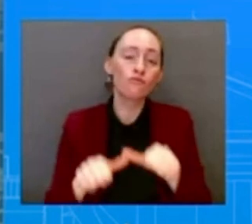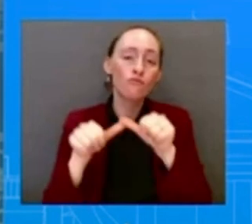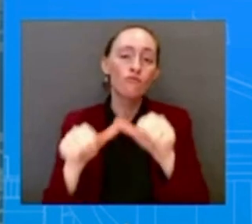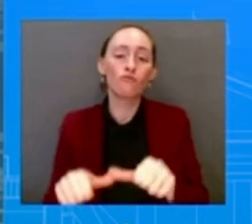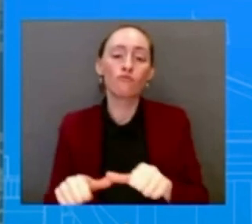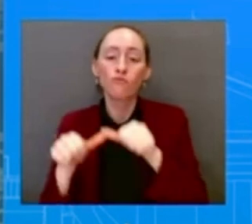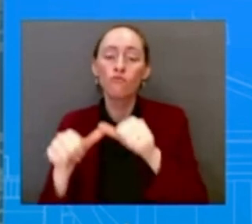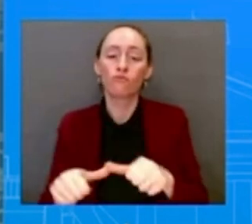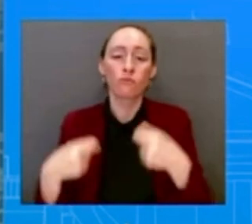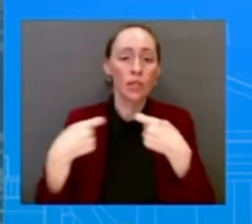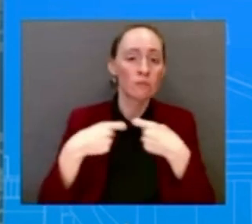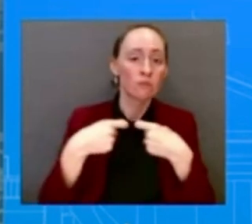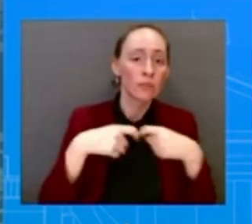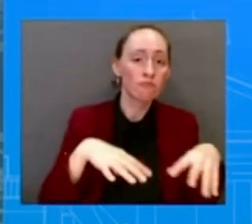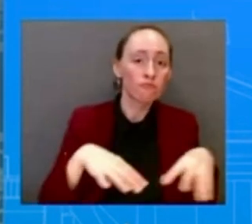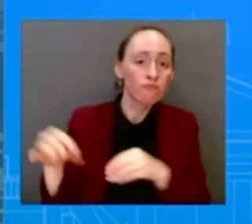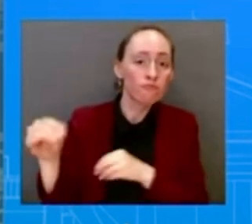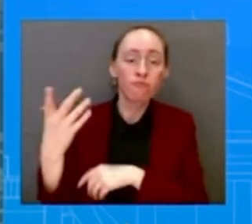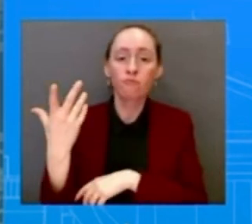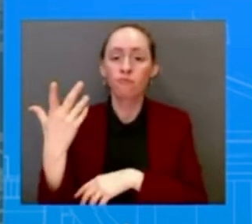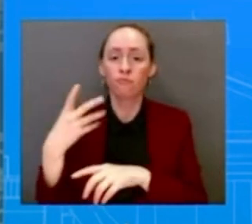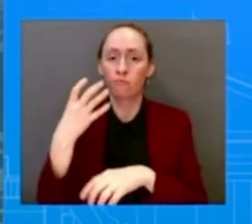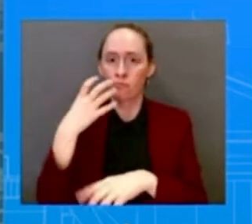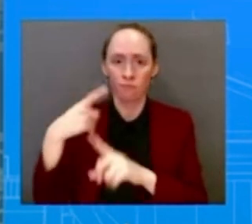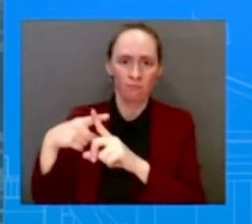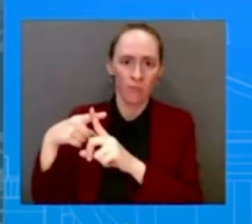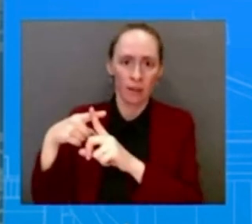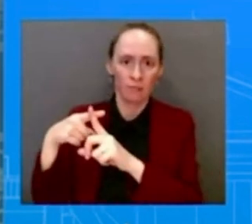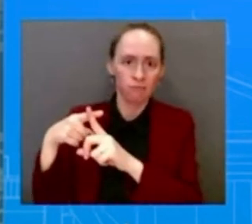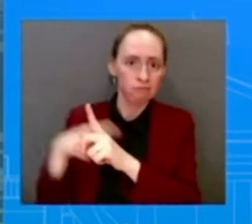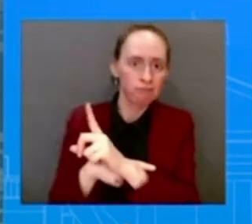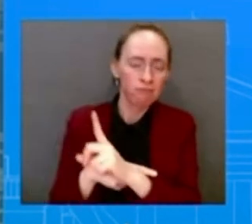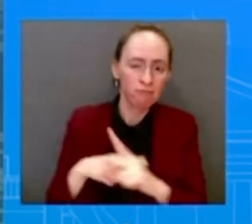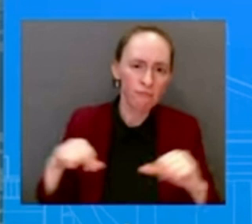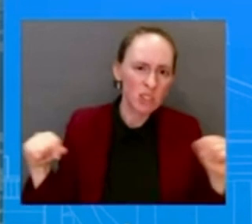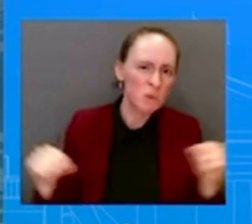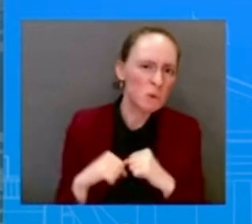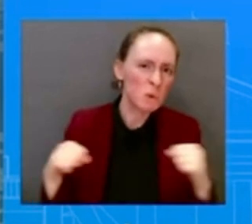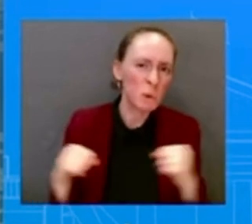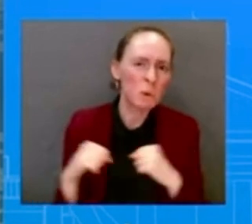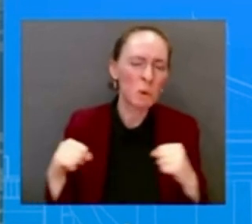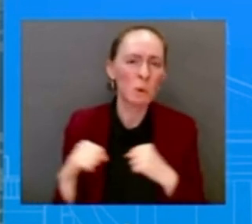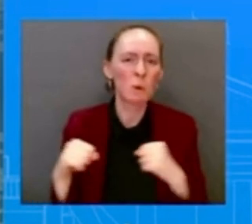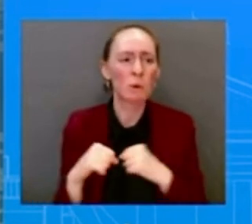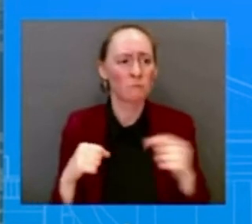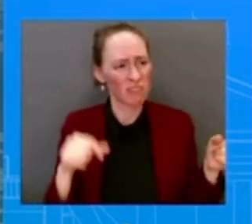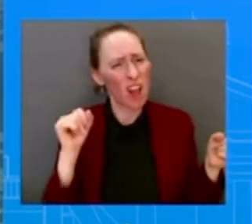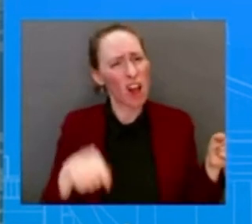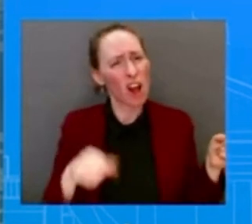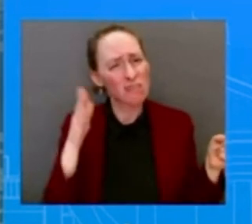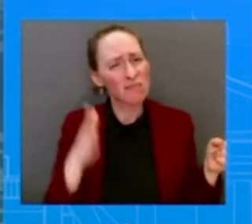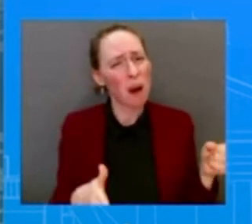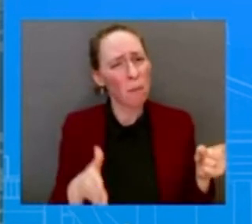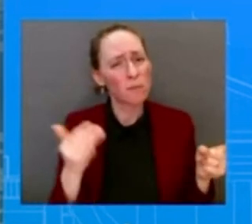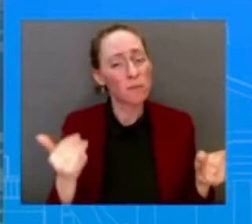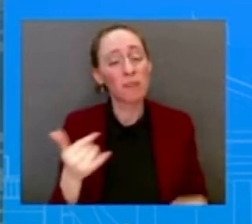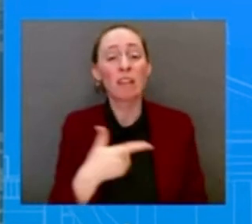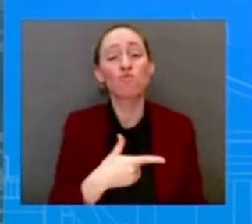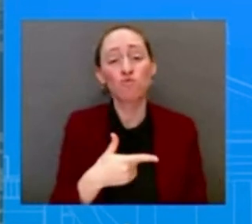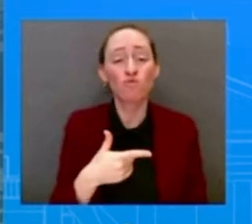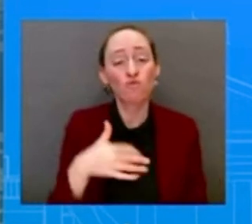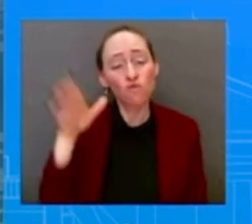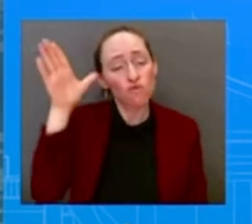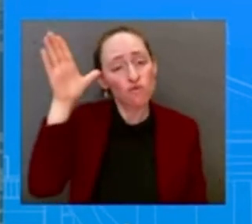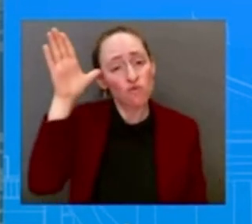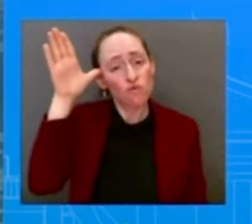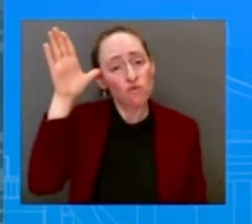even more than they already have. He could end it right now. And since he's not willing to do that, clearly, we've got to make